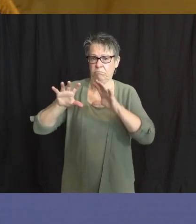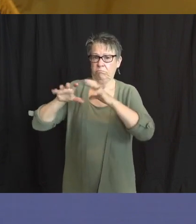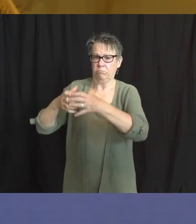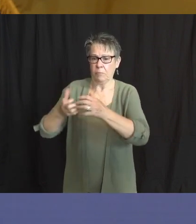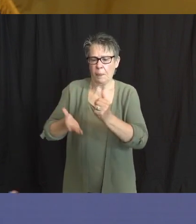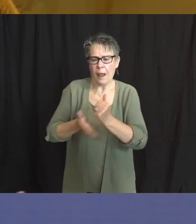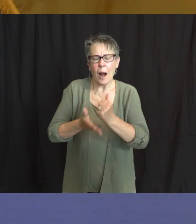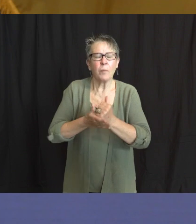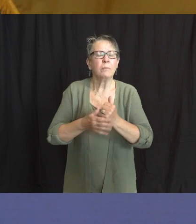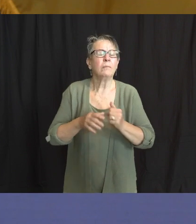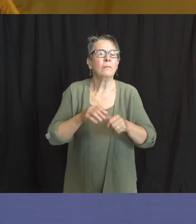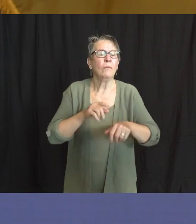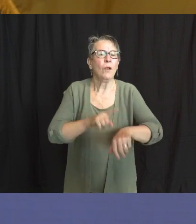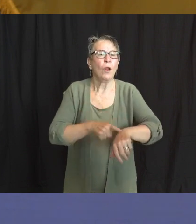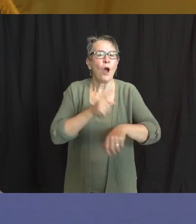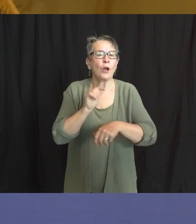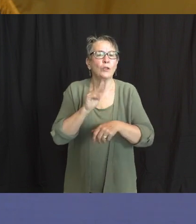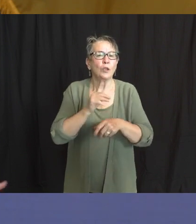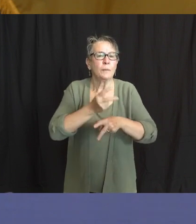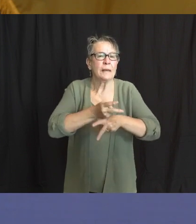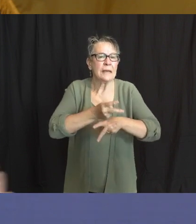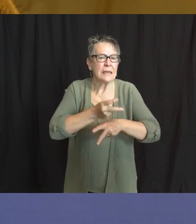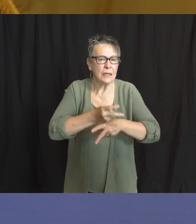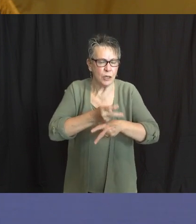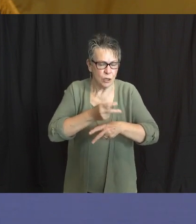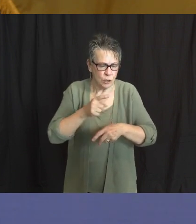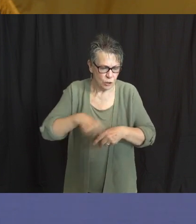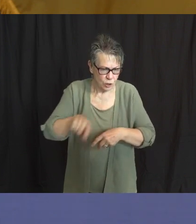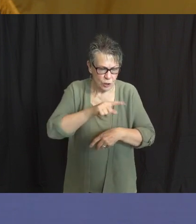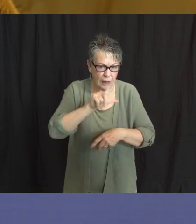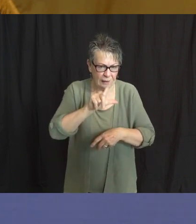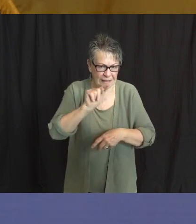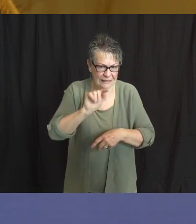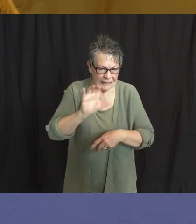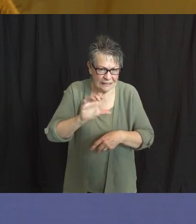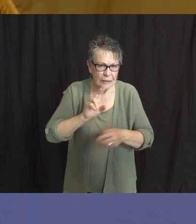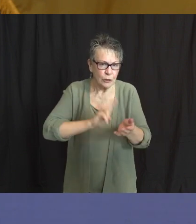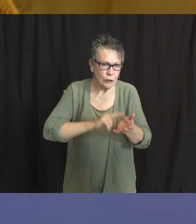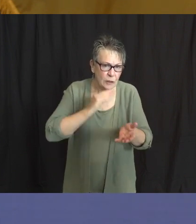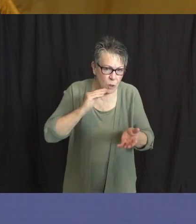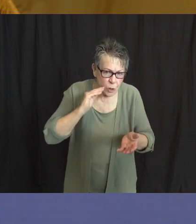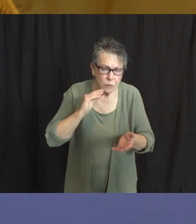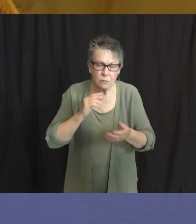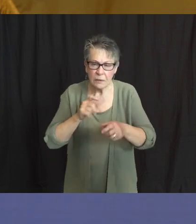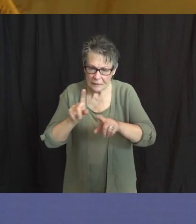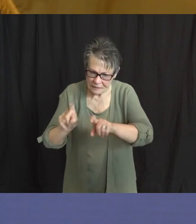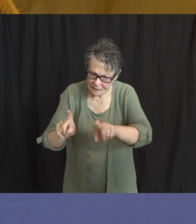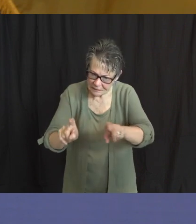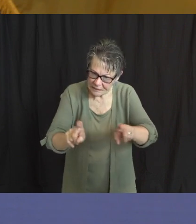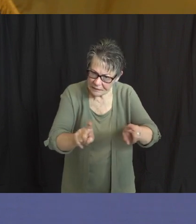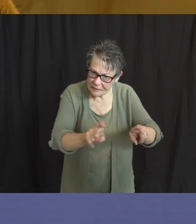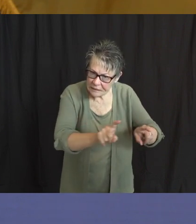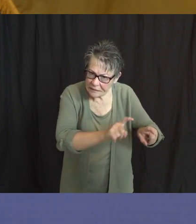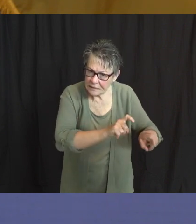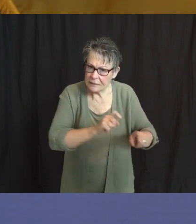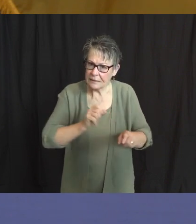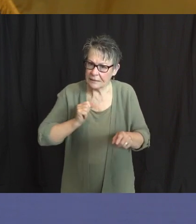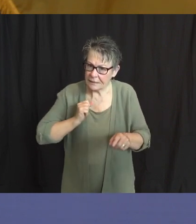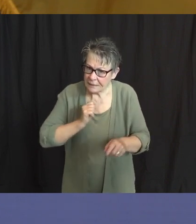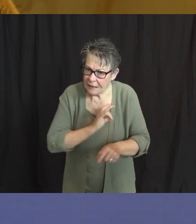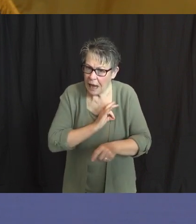questions that will help inform their efforts. As the governor reported, our hospitals